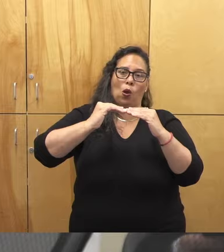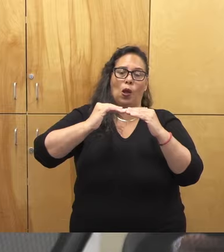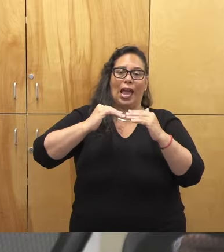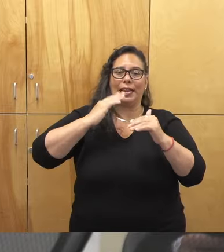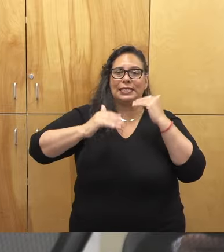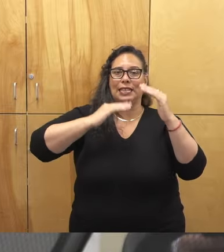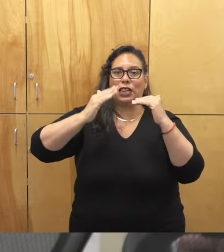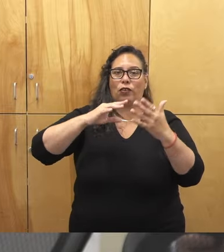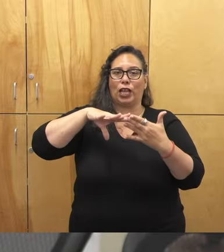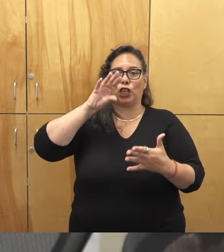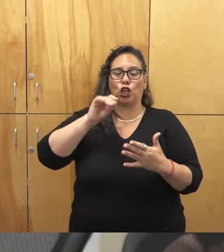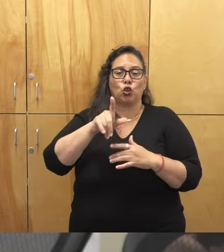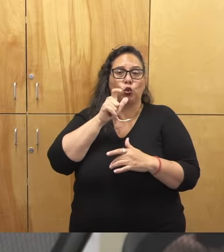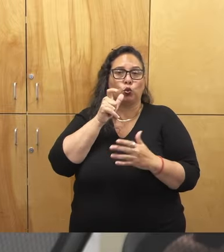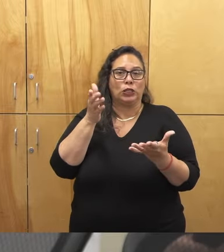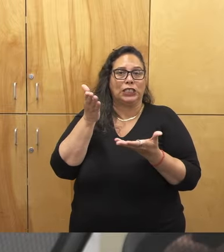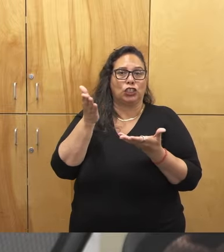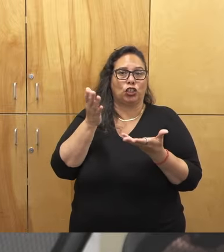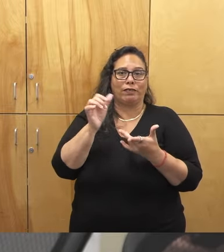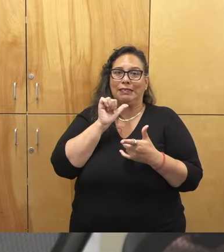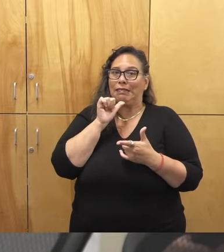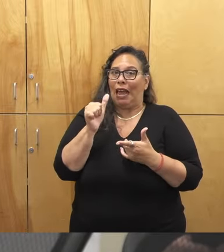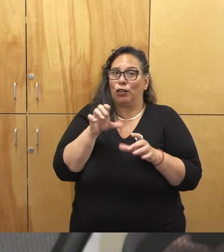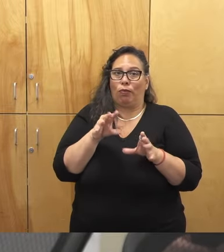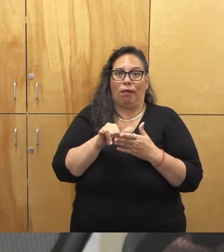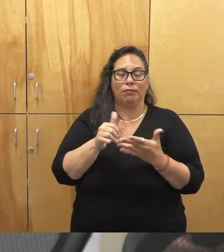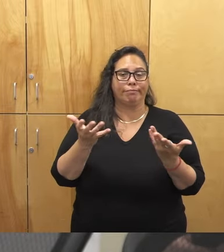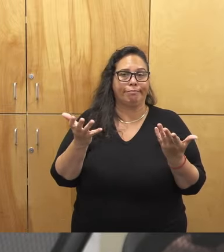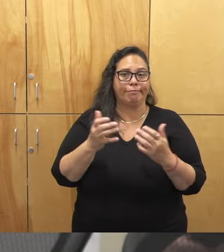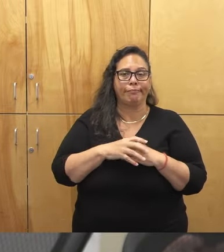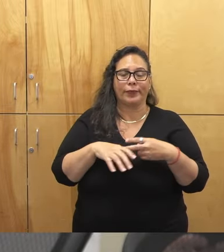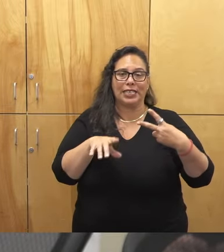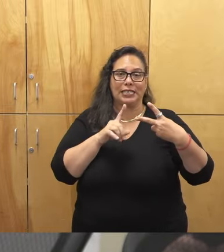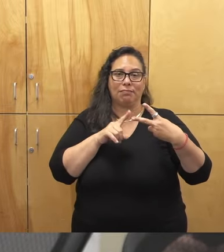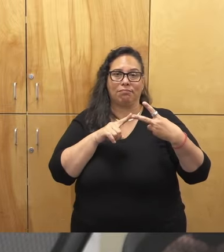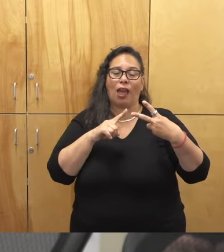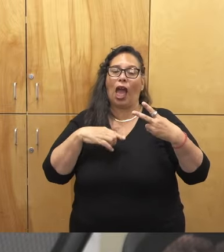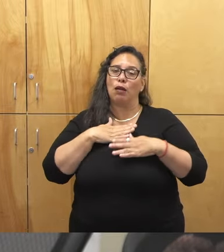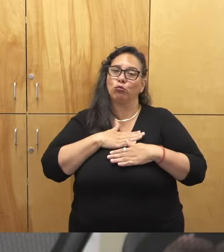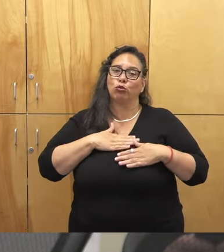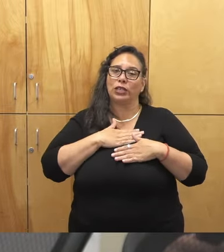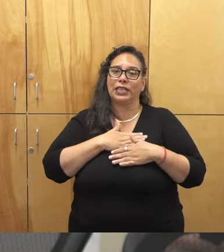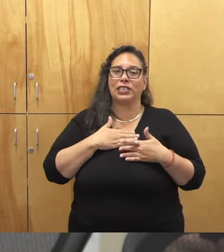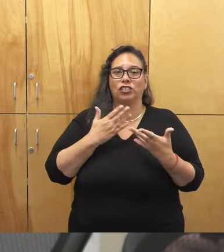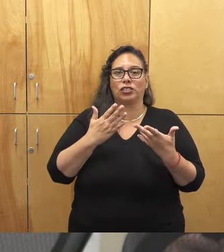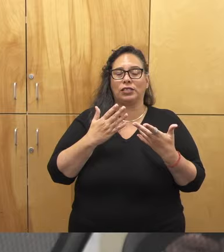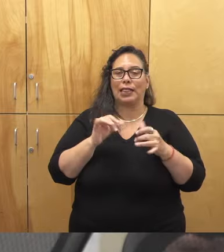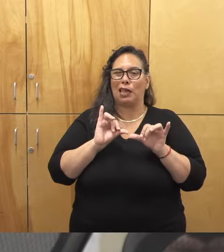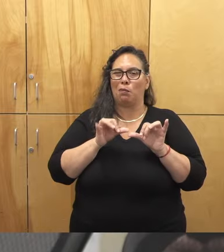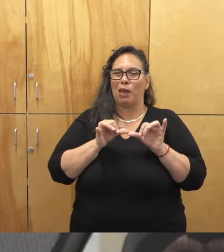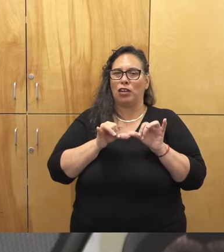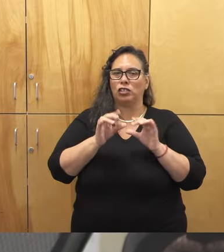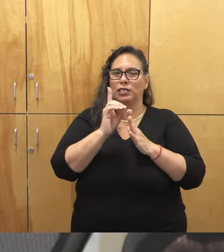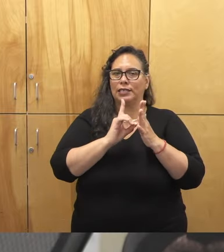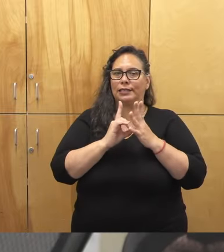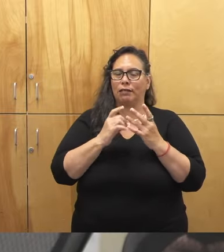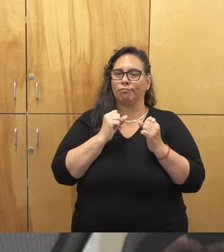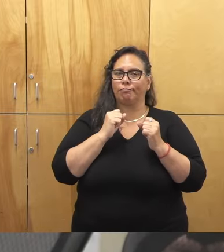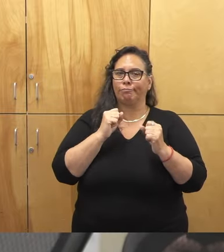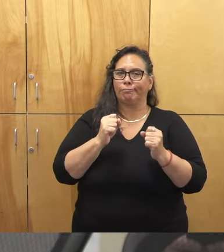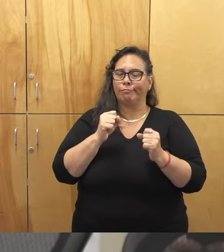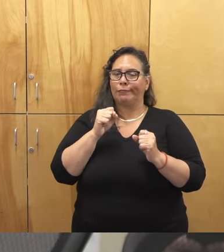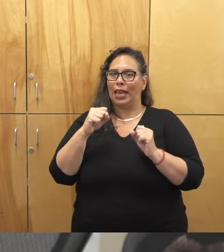learning. Who does it serve to not do so? Second, while I appreciate all the metrics designed to shine an equity flashlight